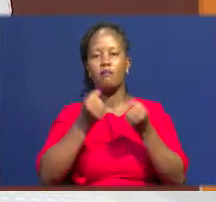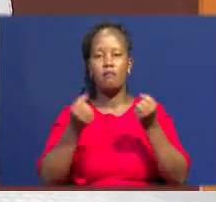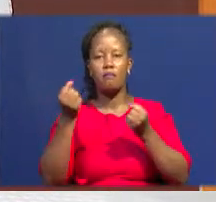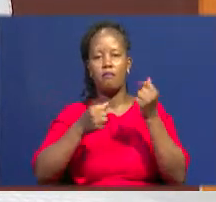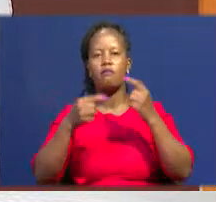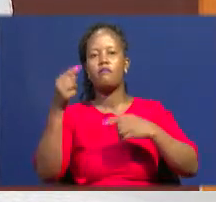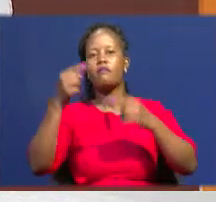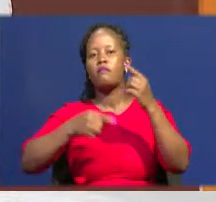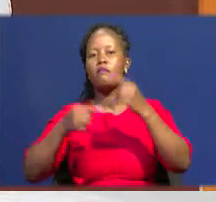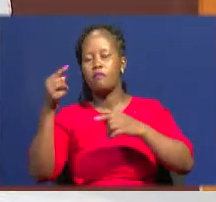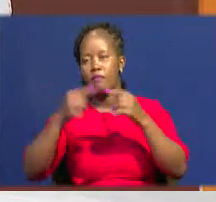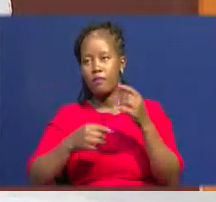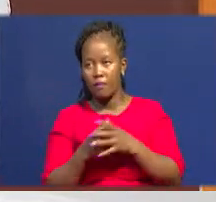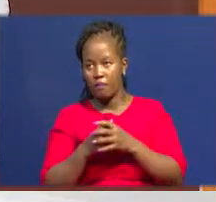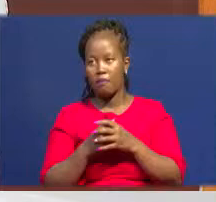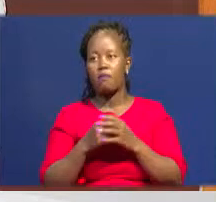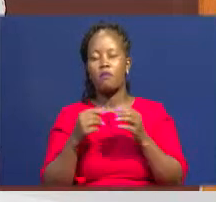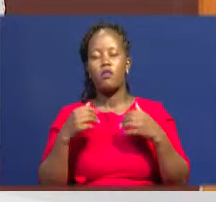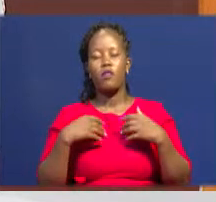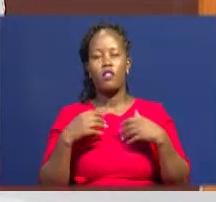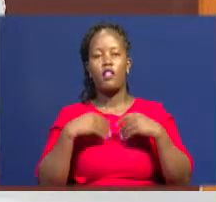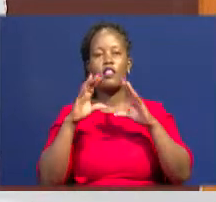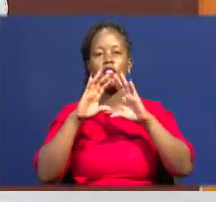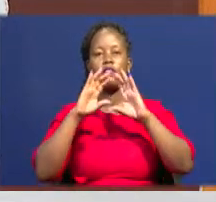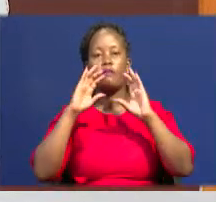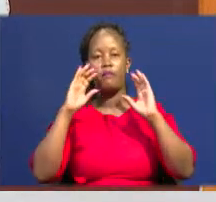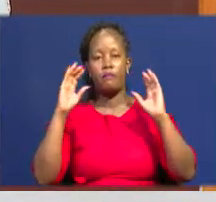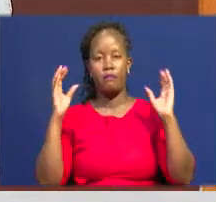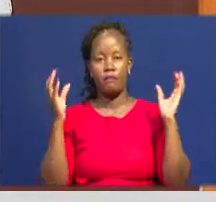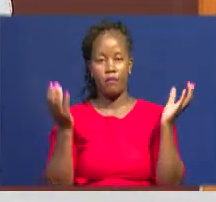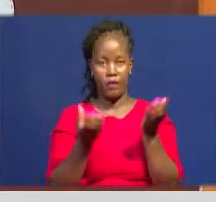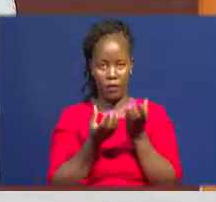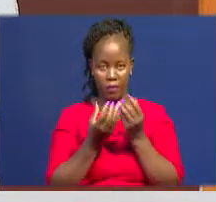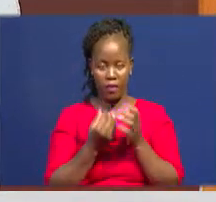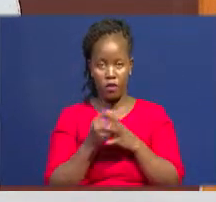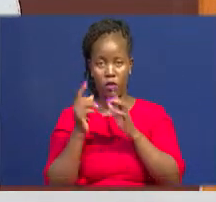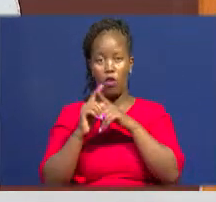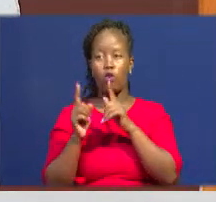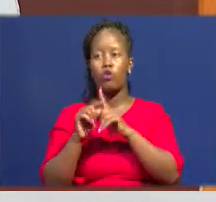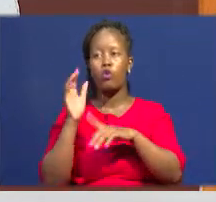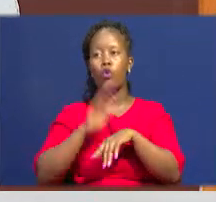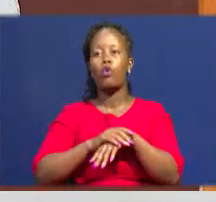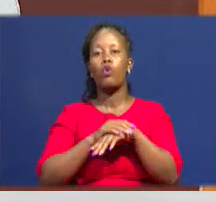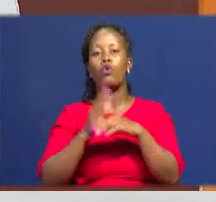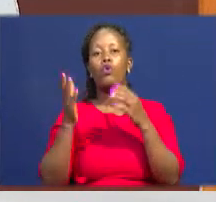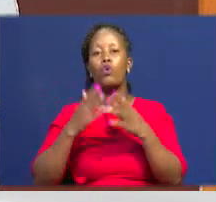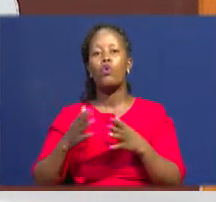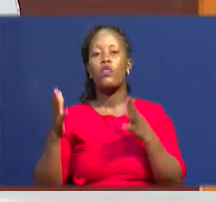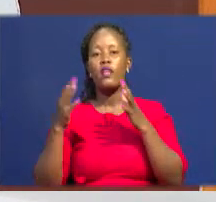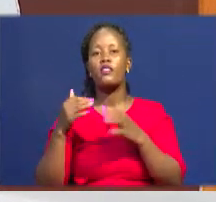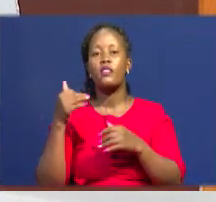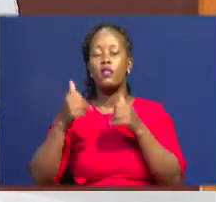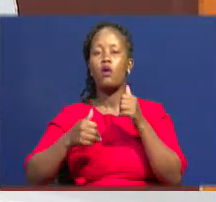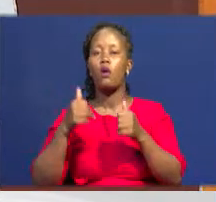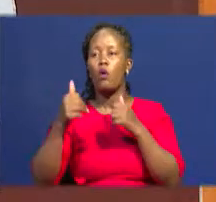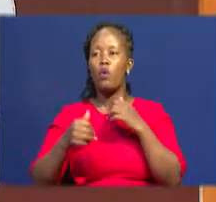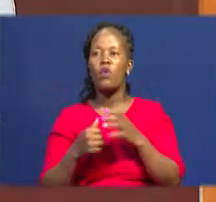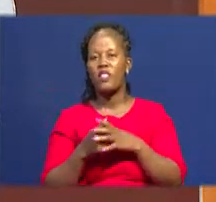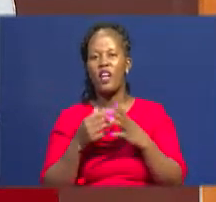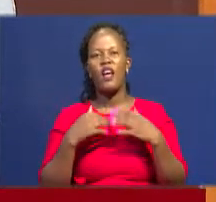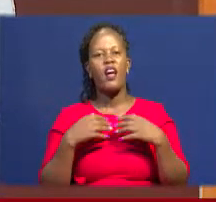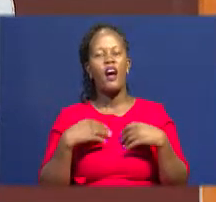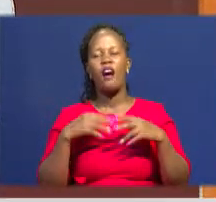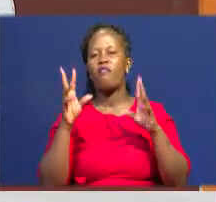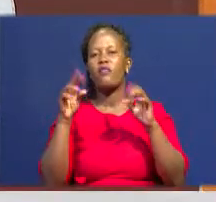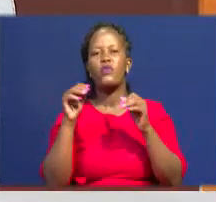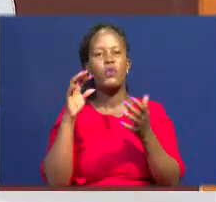most watched rally circuits globally. And one of the good things, I think, is that we've not had severe